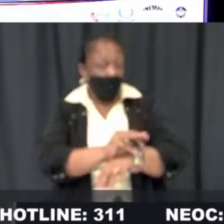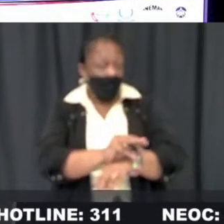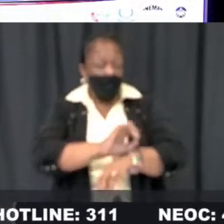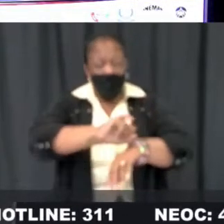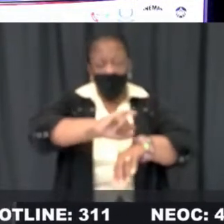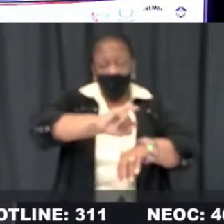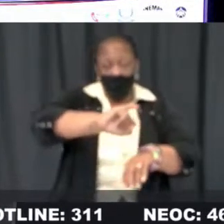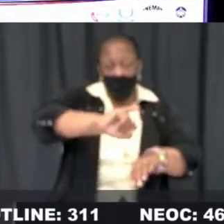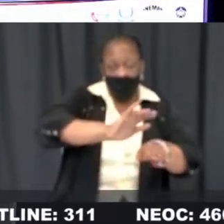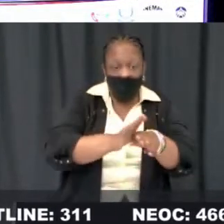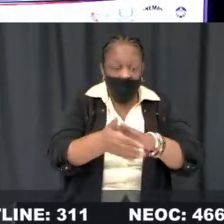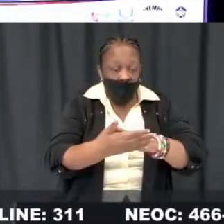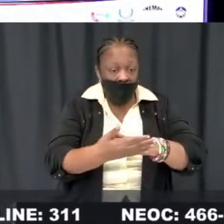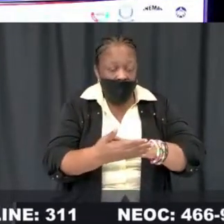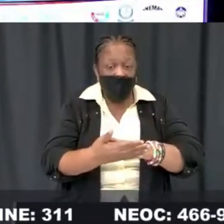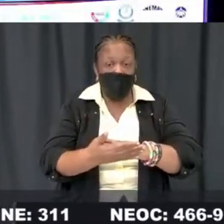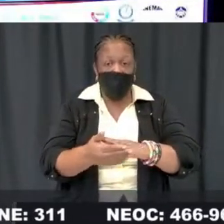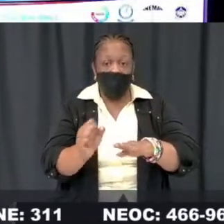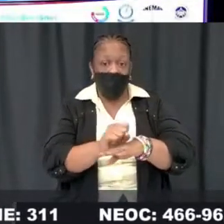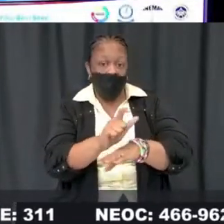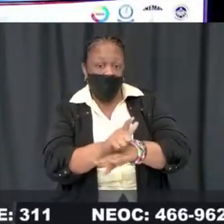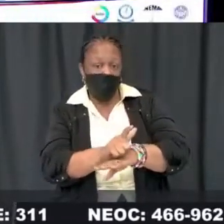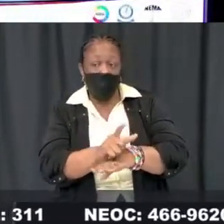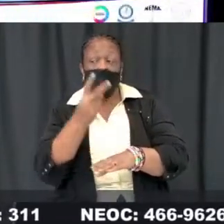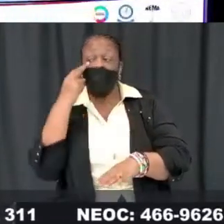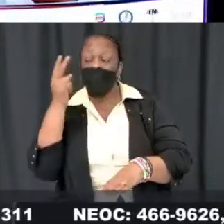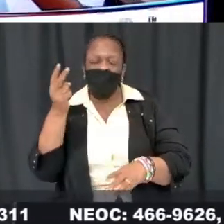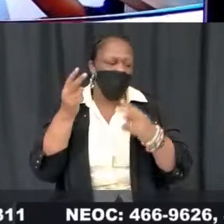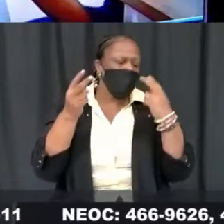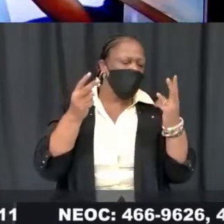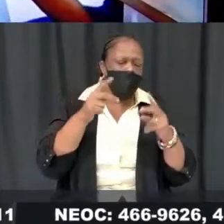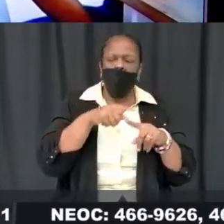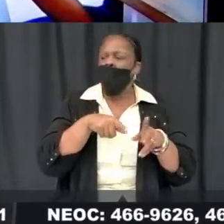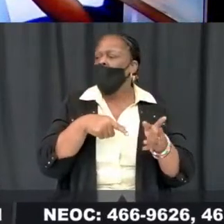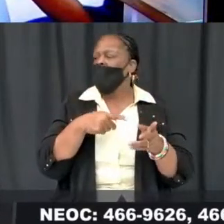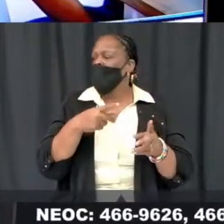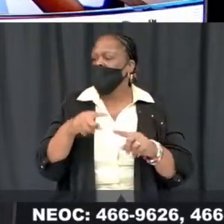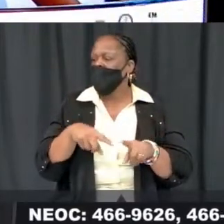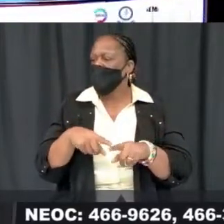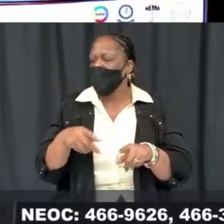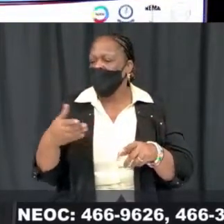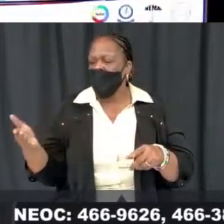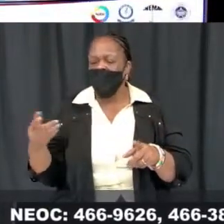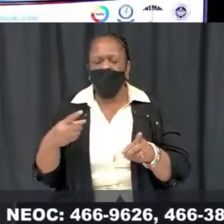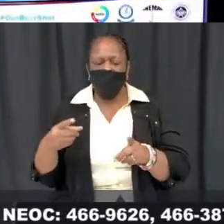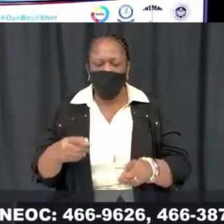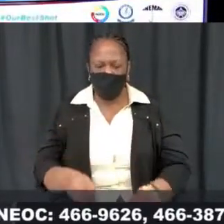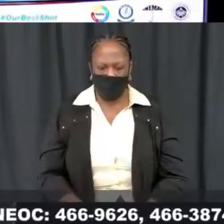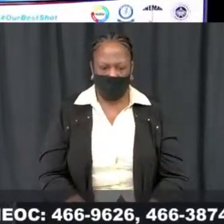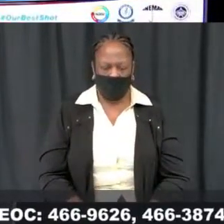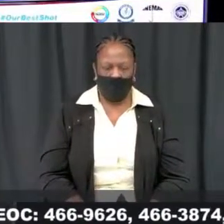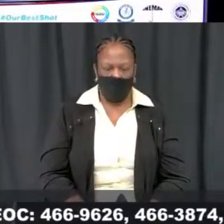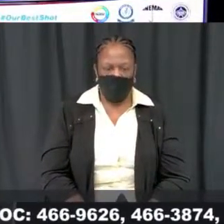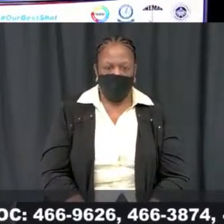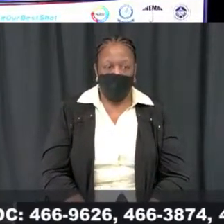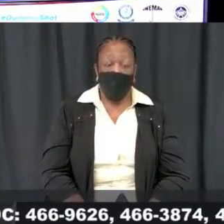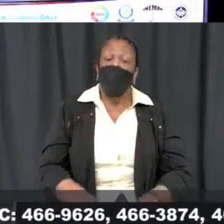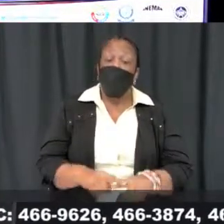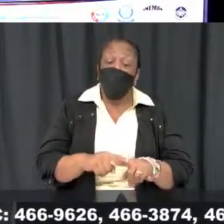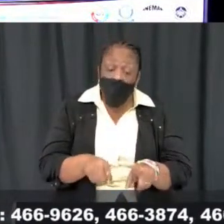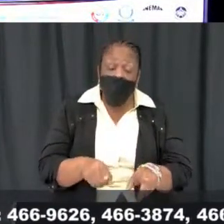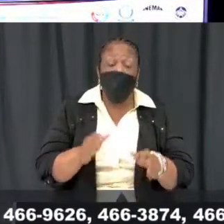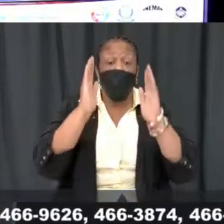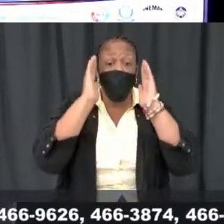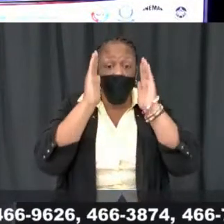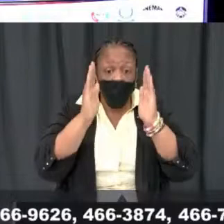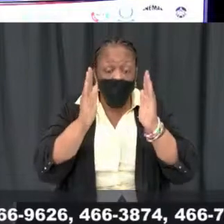So we are looking at all the best practices globally. Look at Israel. Israel going through another a wave of